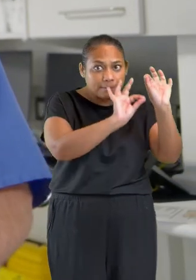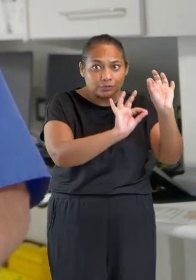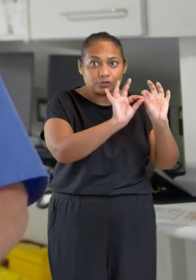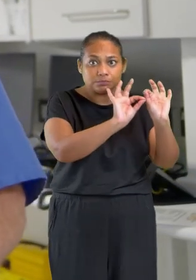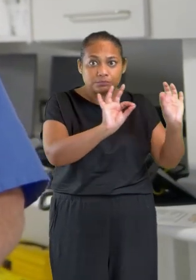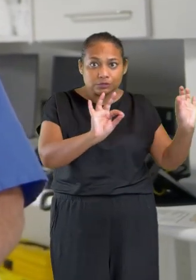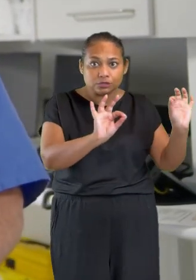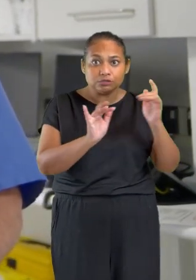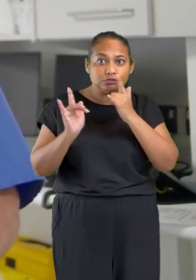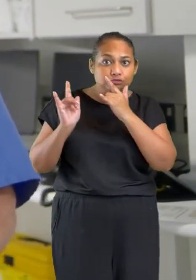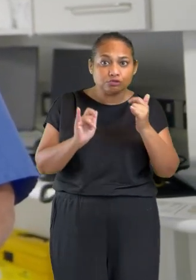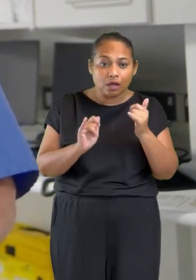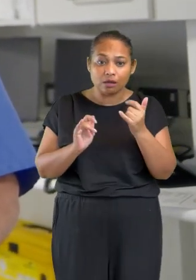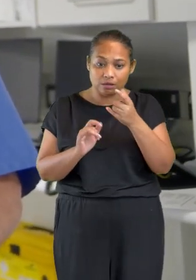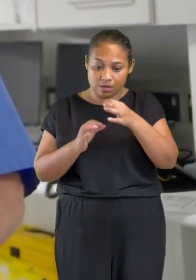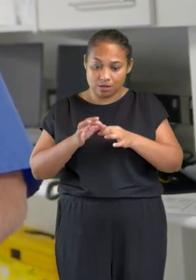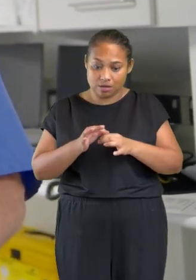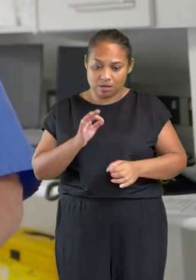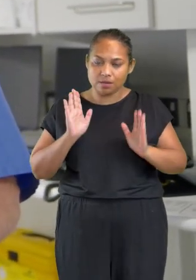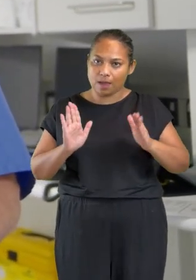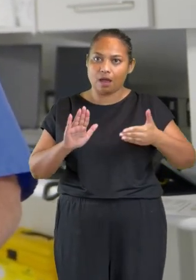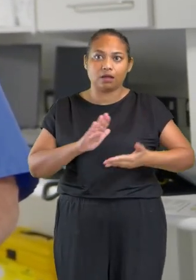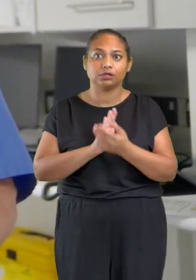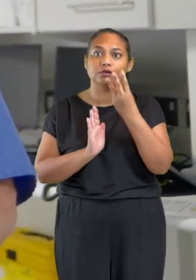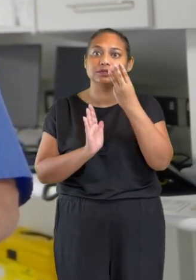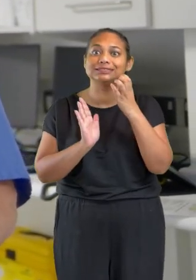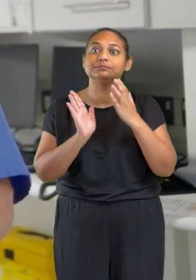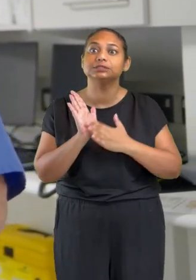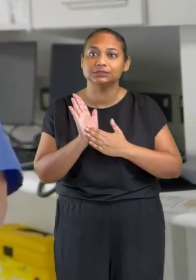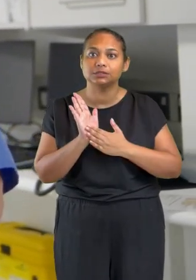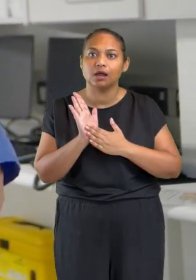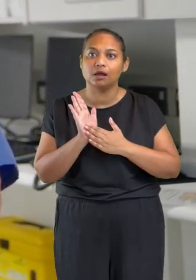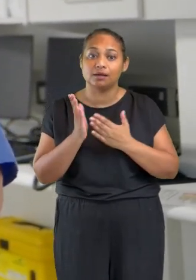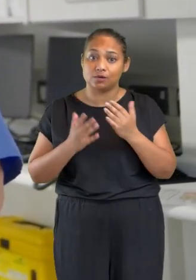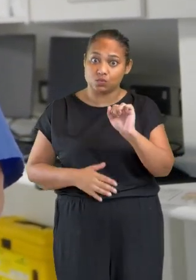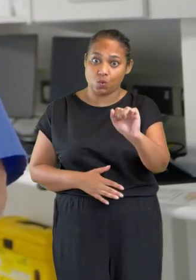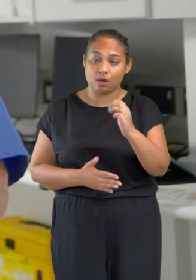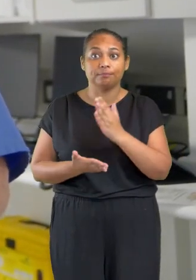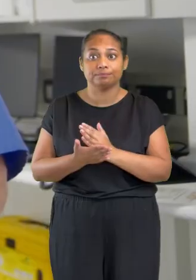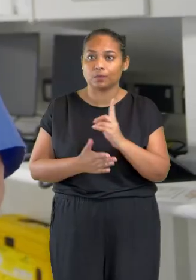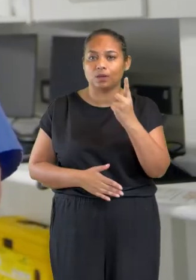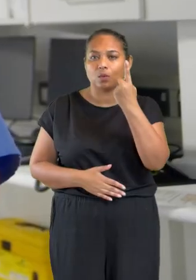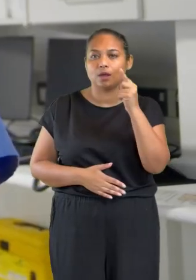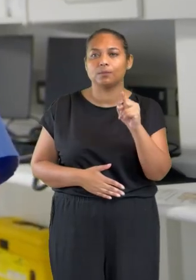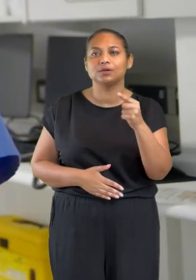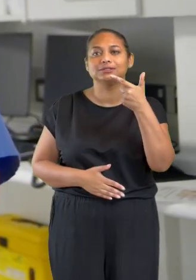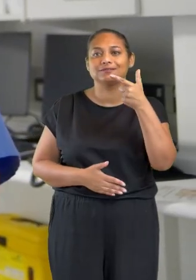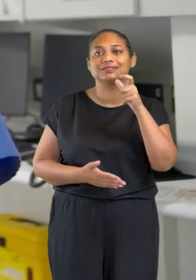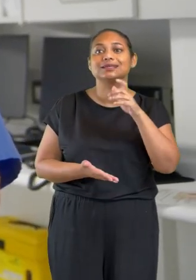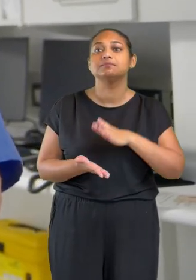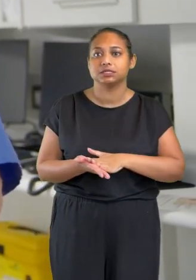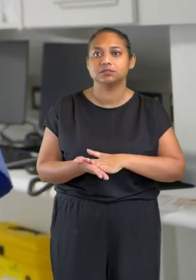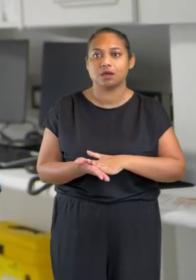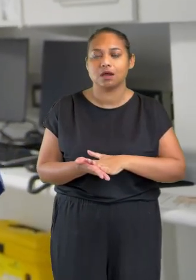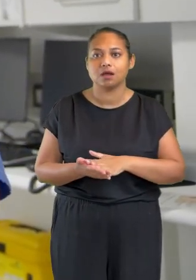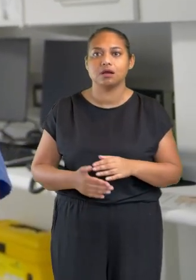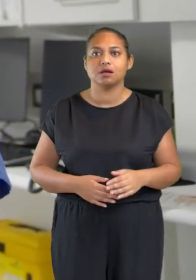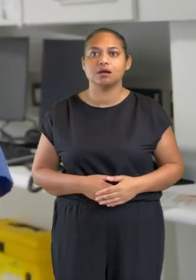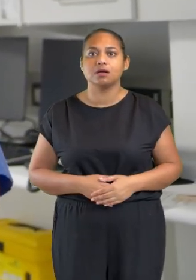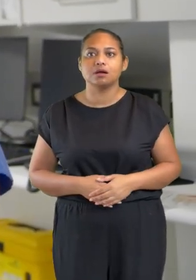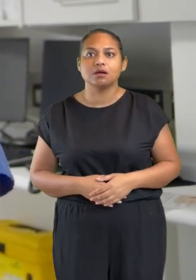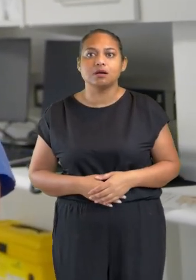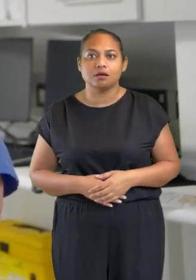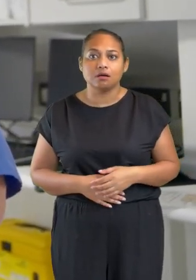below 3 centimetres. Okay. Yours is measuring around about 1.7 centimetres. So you're